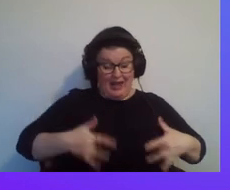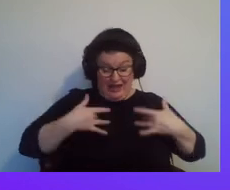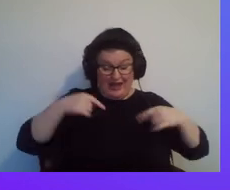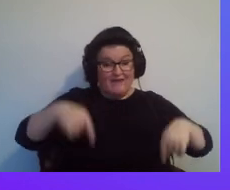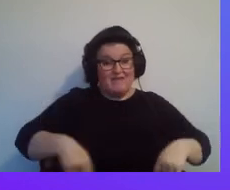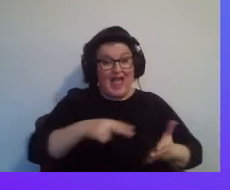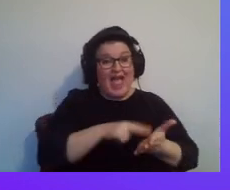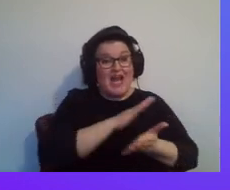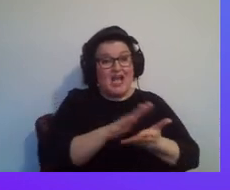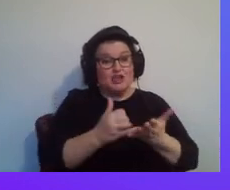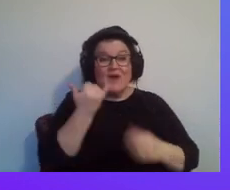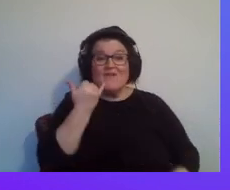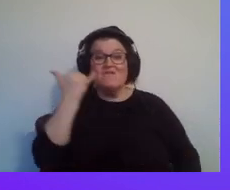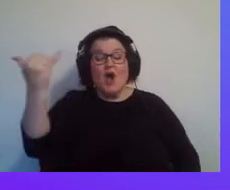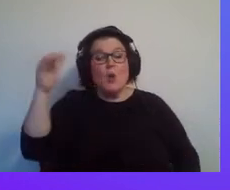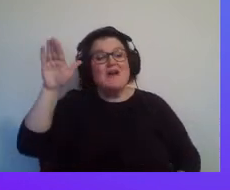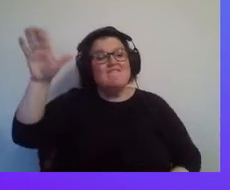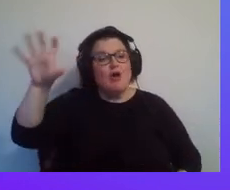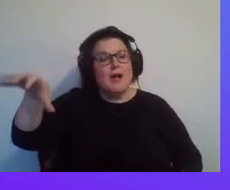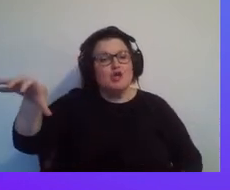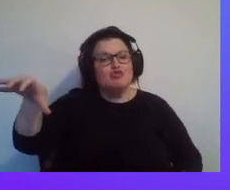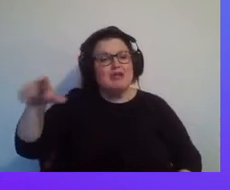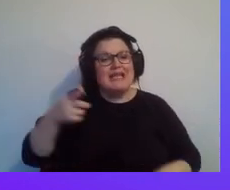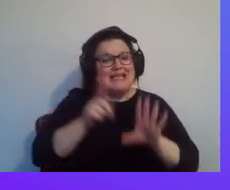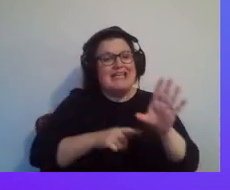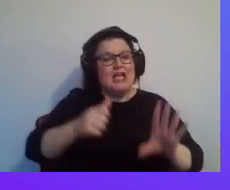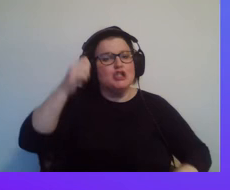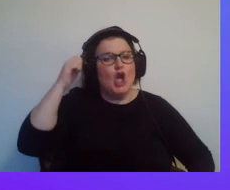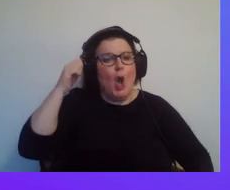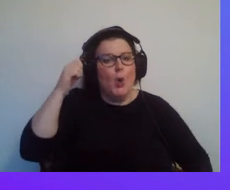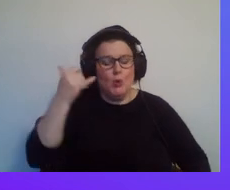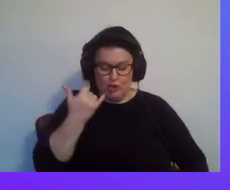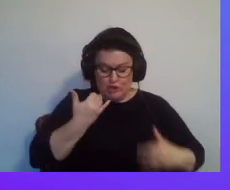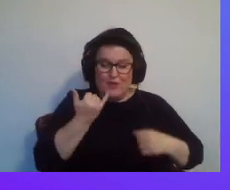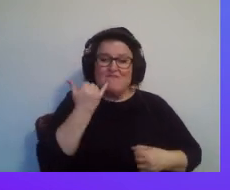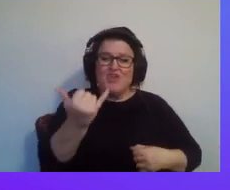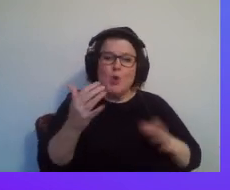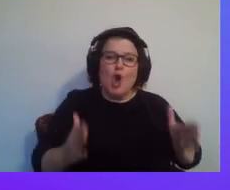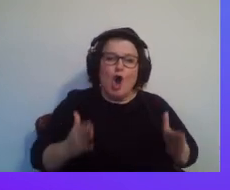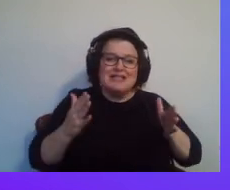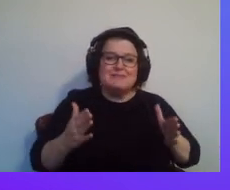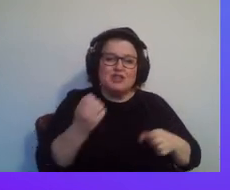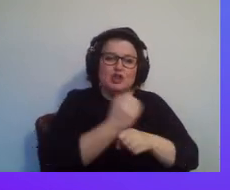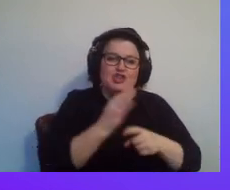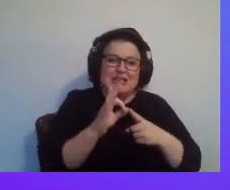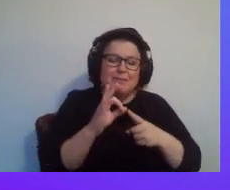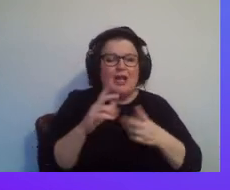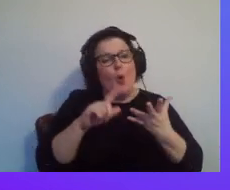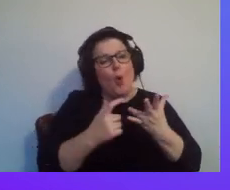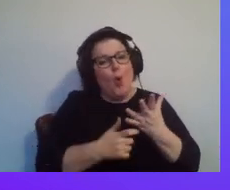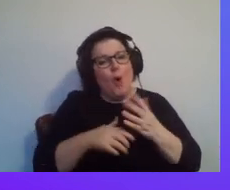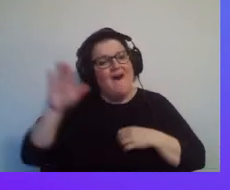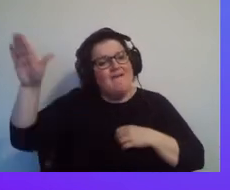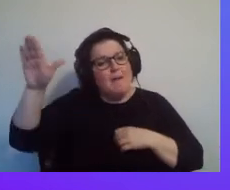your friends up, or did you go to the doctor, or did you go to the local hospital? Who did you trust? Because we're the